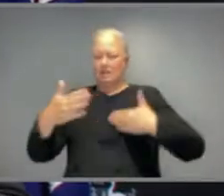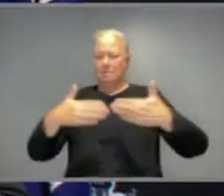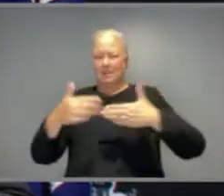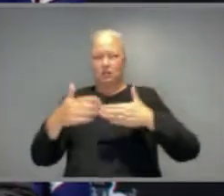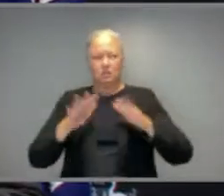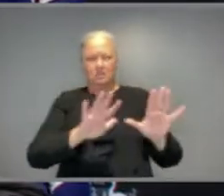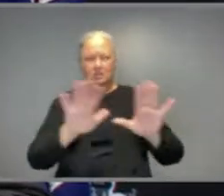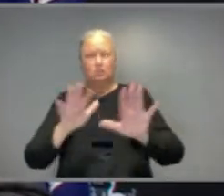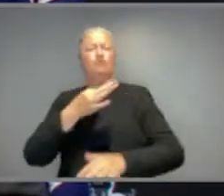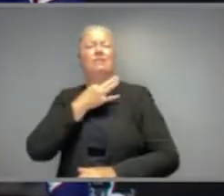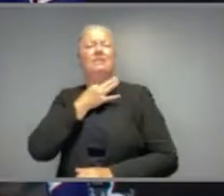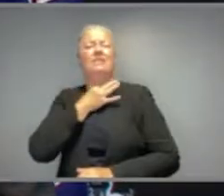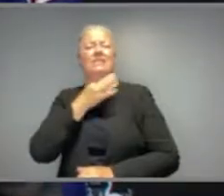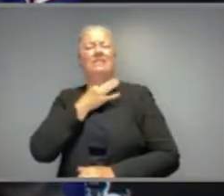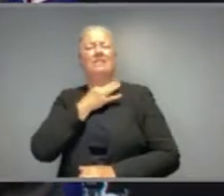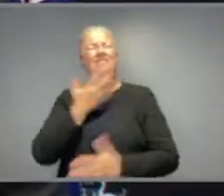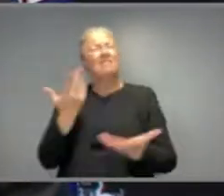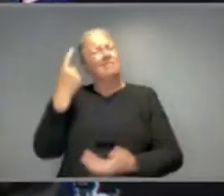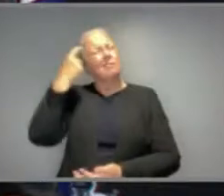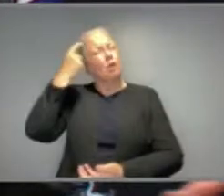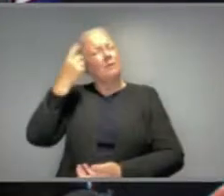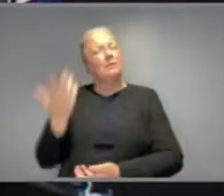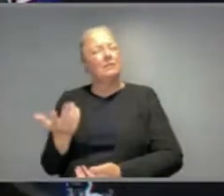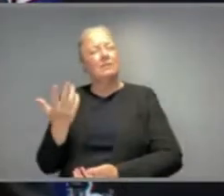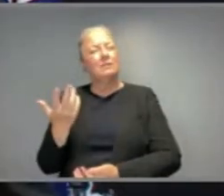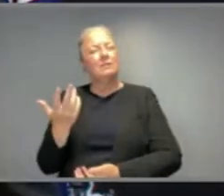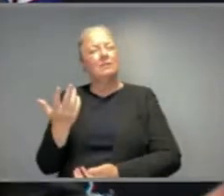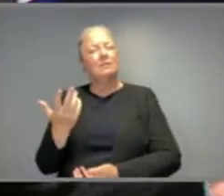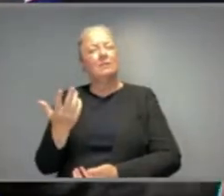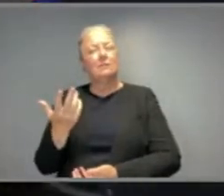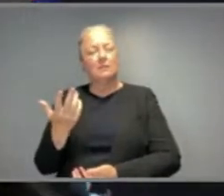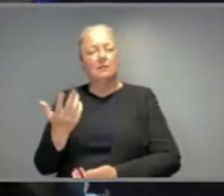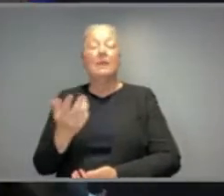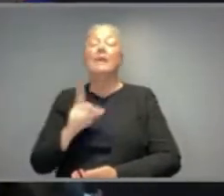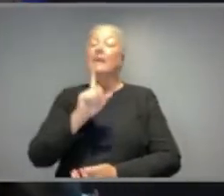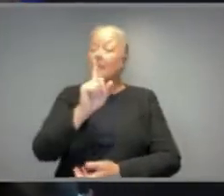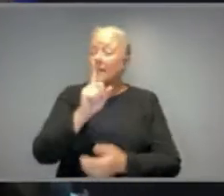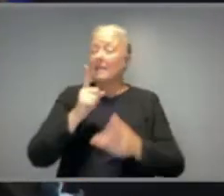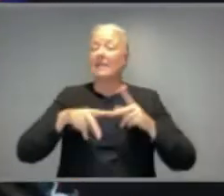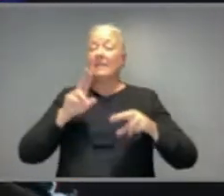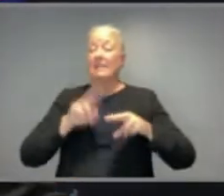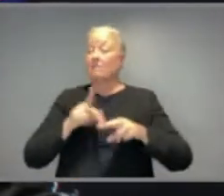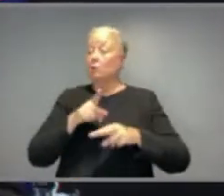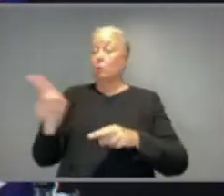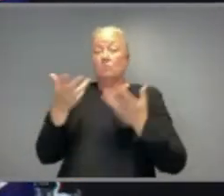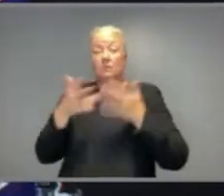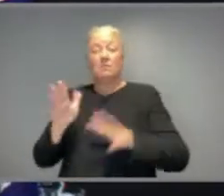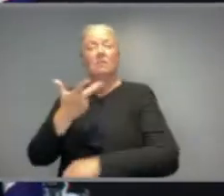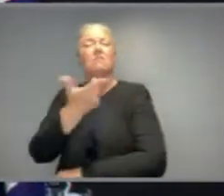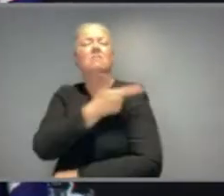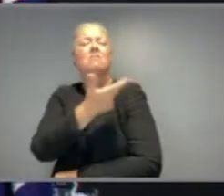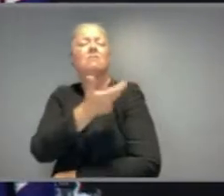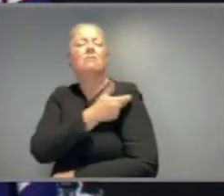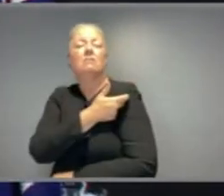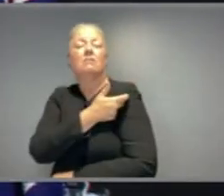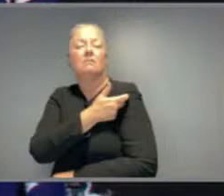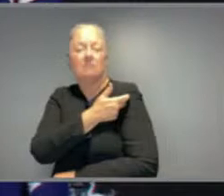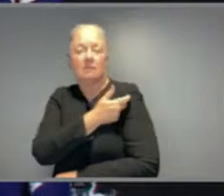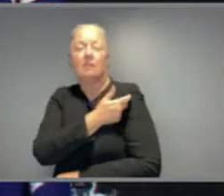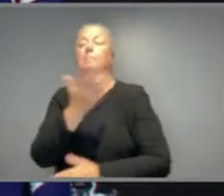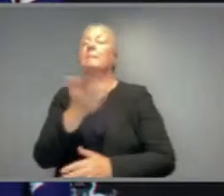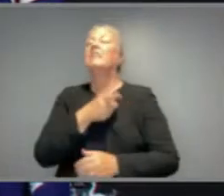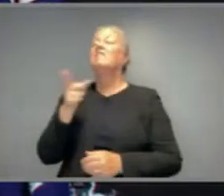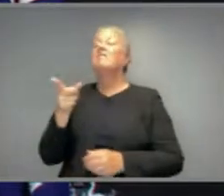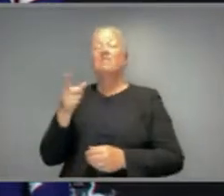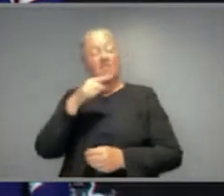common sense. It has the added advantage that, of course, if you are vaccinated, then being exempted from some of those restrictions